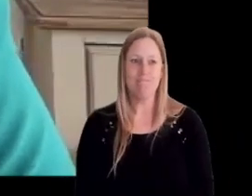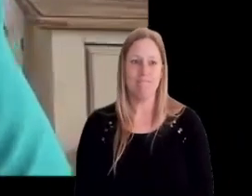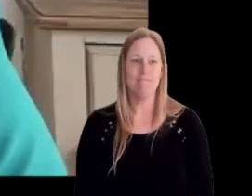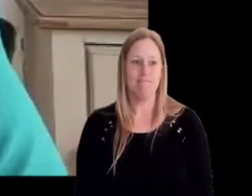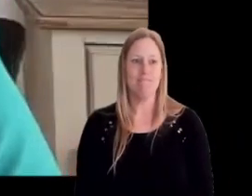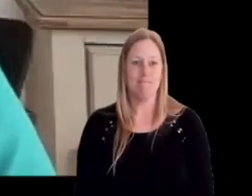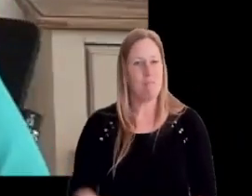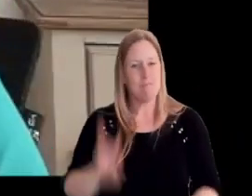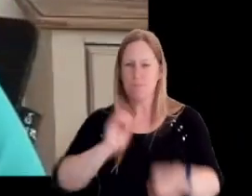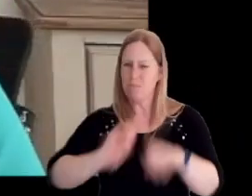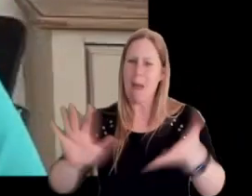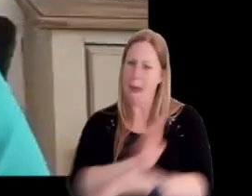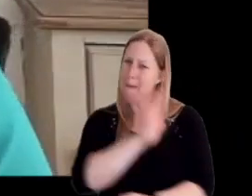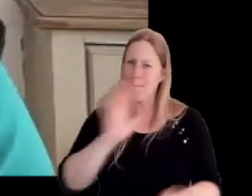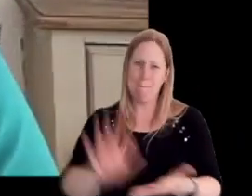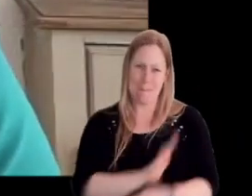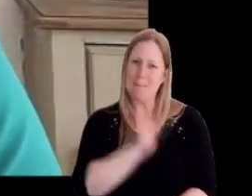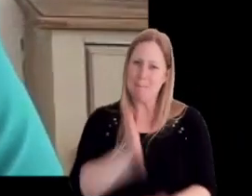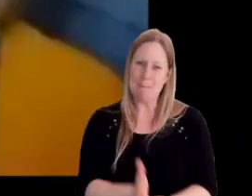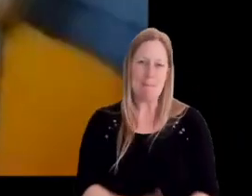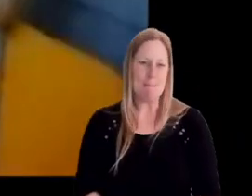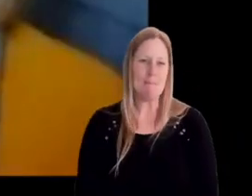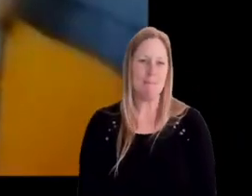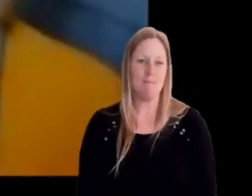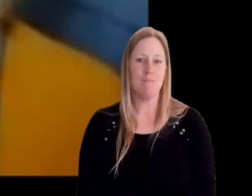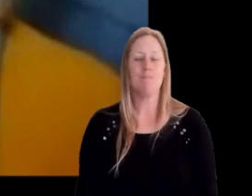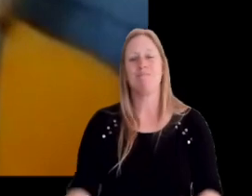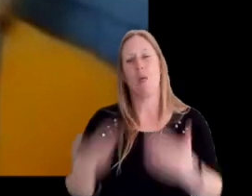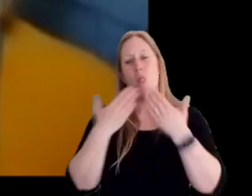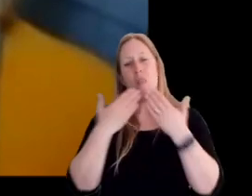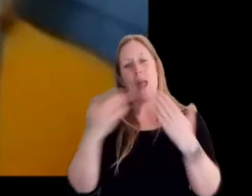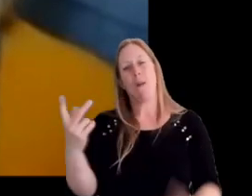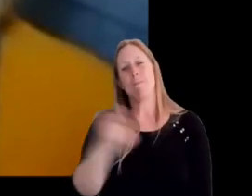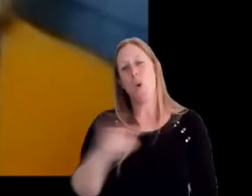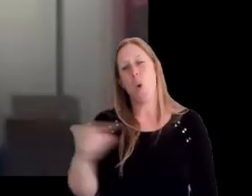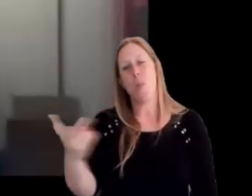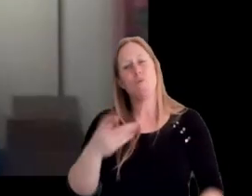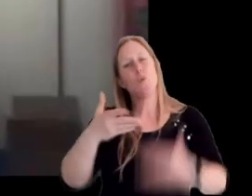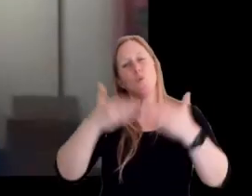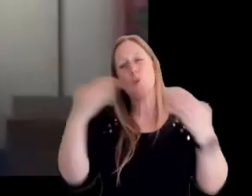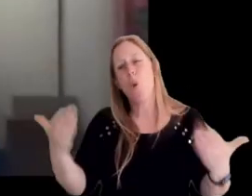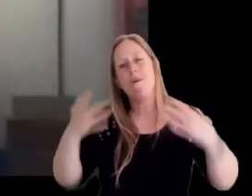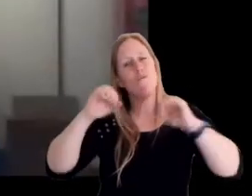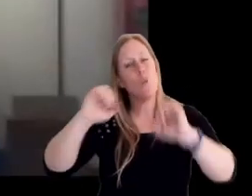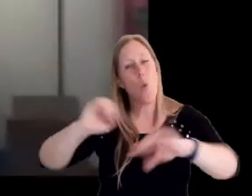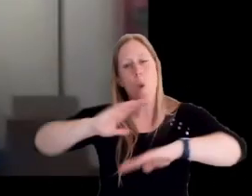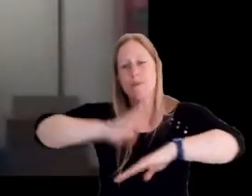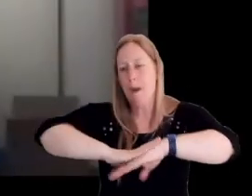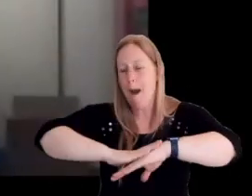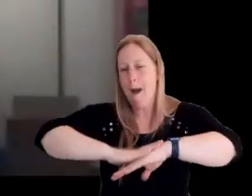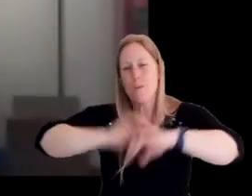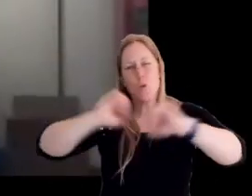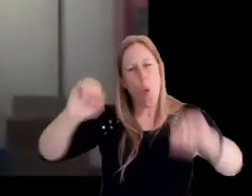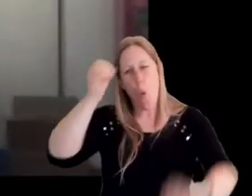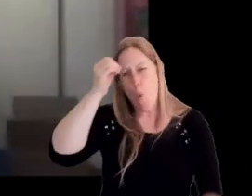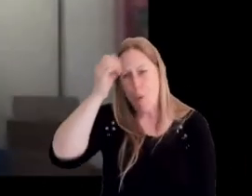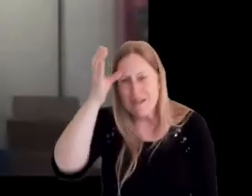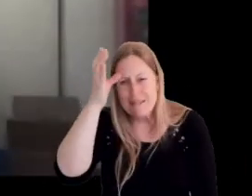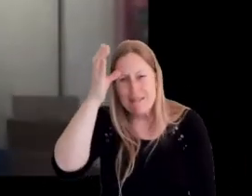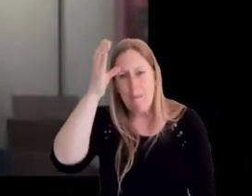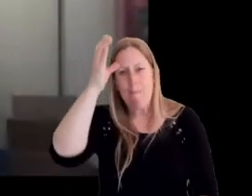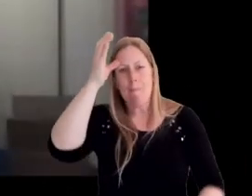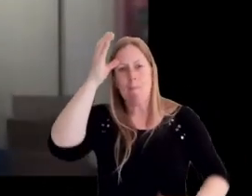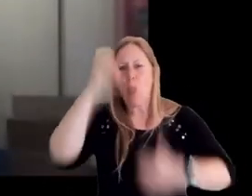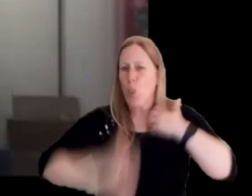for that. So yeah, really happy with it. Thank you so much for both of you, for your time and for your wisdom